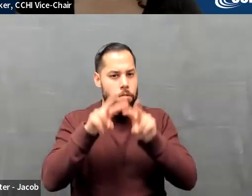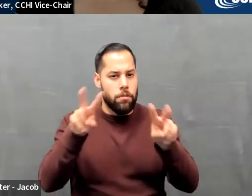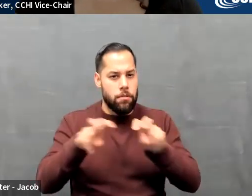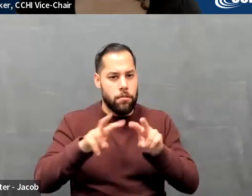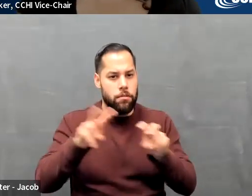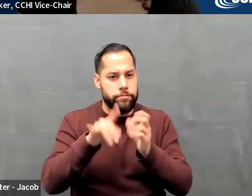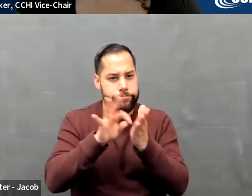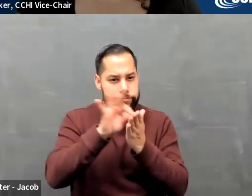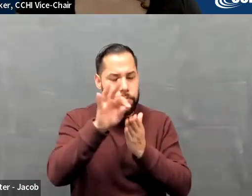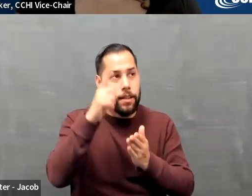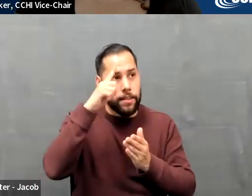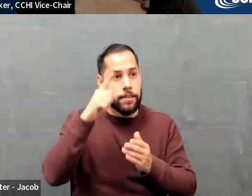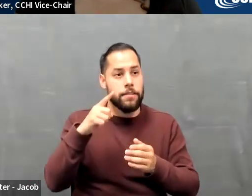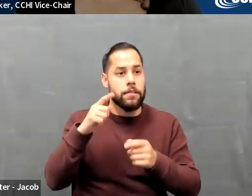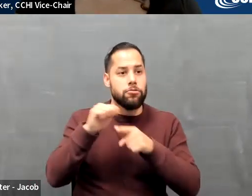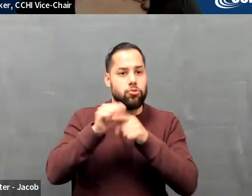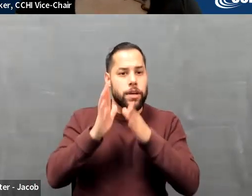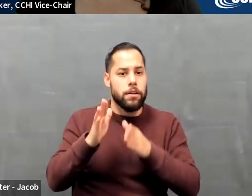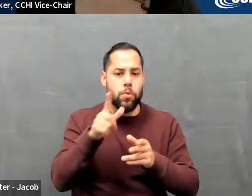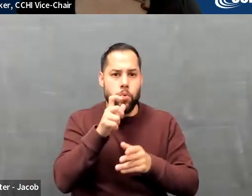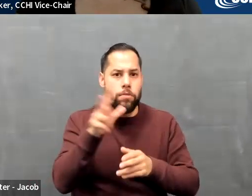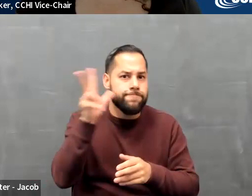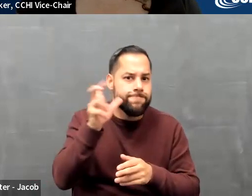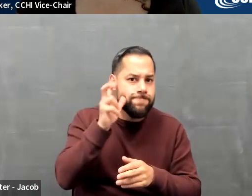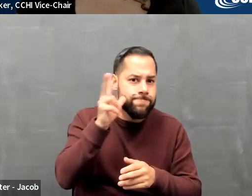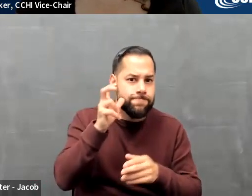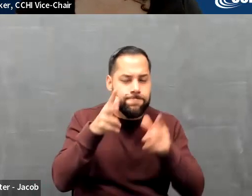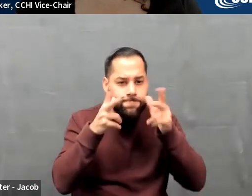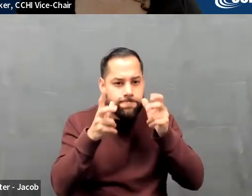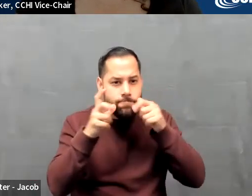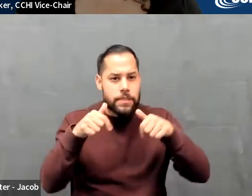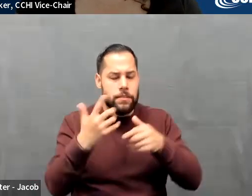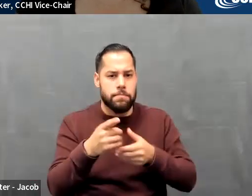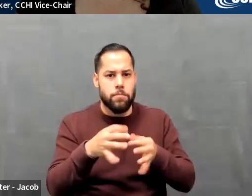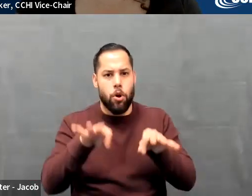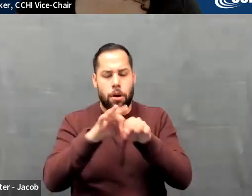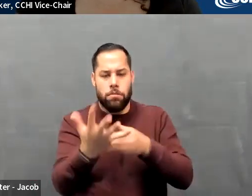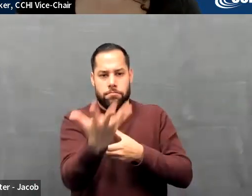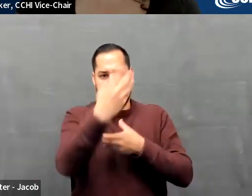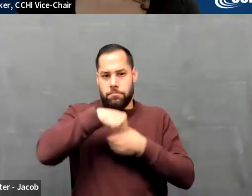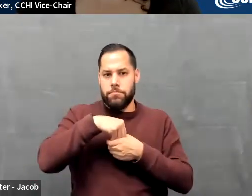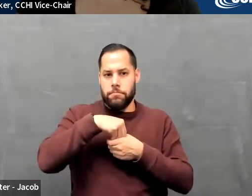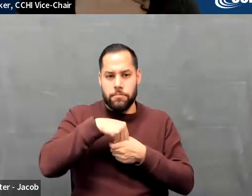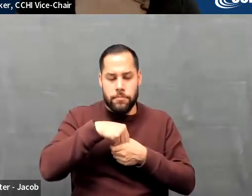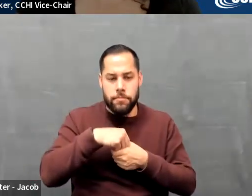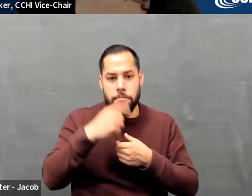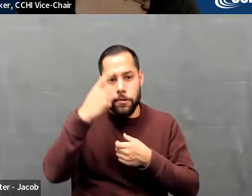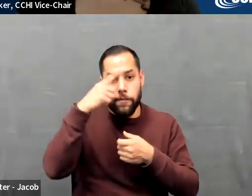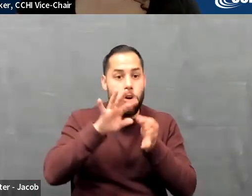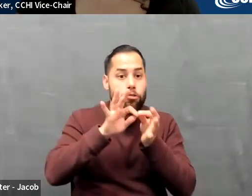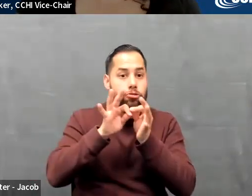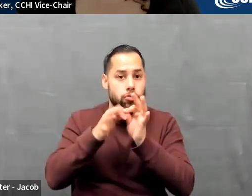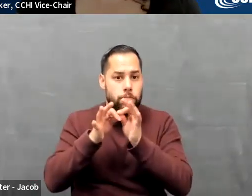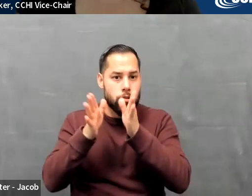be listening to this, how important it is to really take that into consideration for the interpreters that they